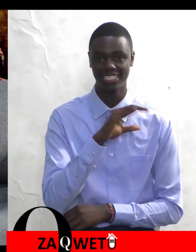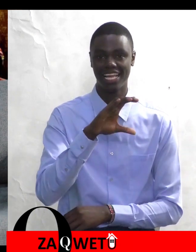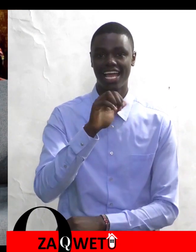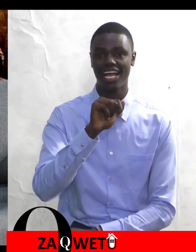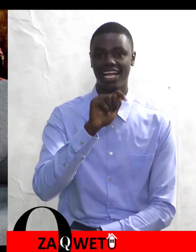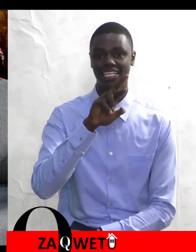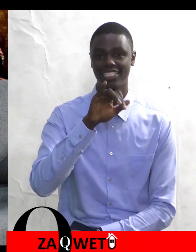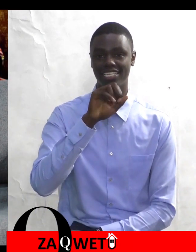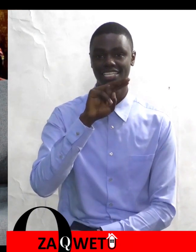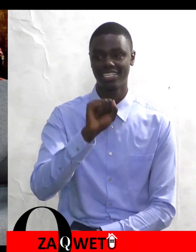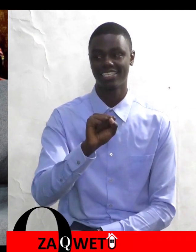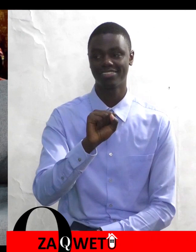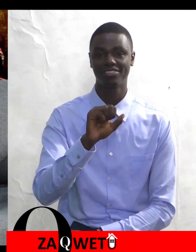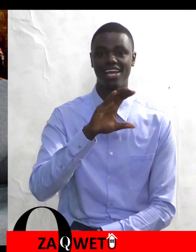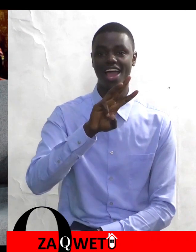blissful soul, Caterina